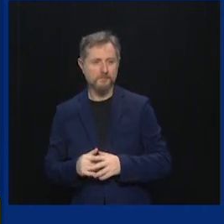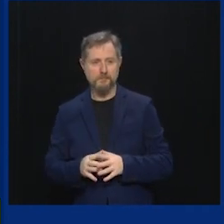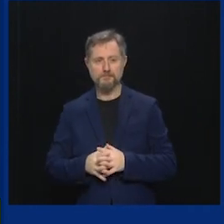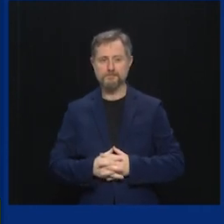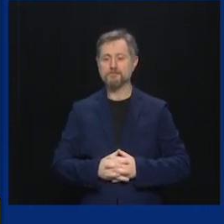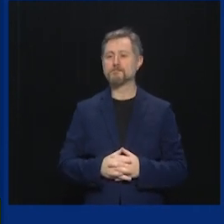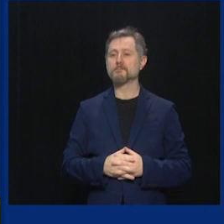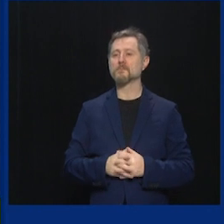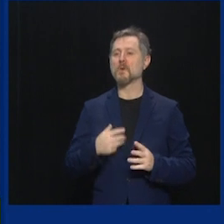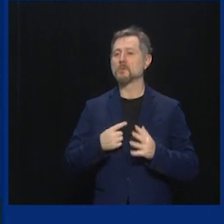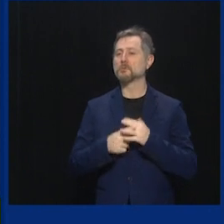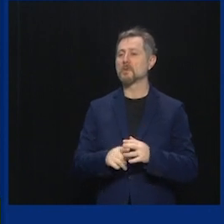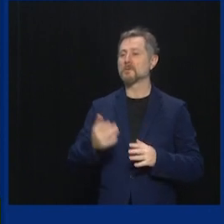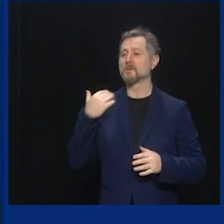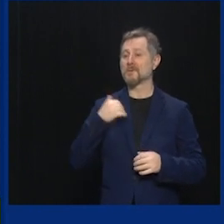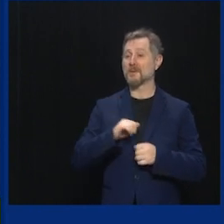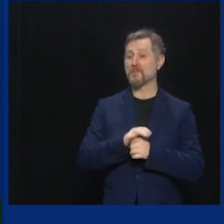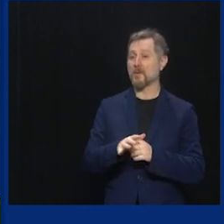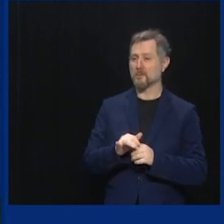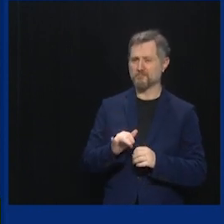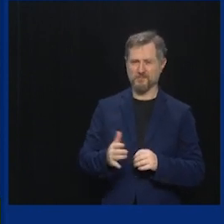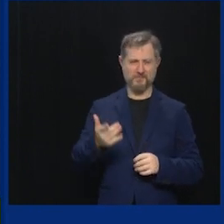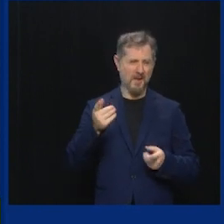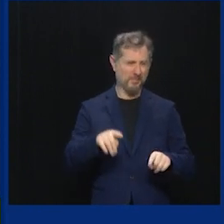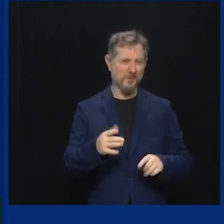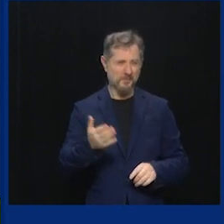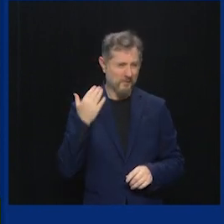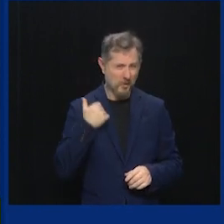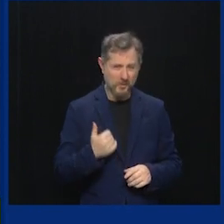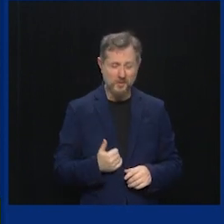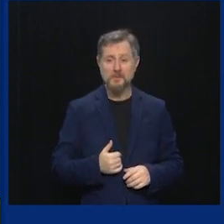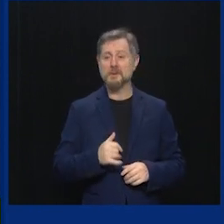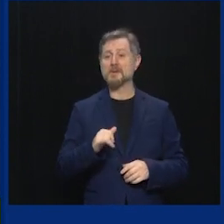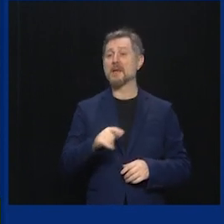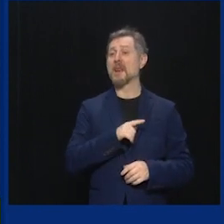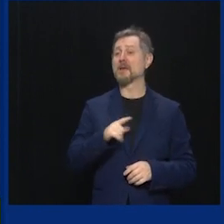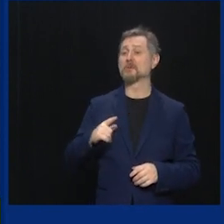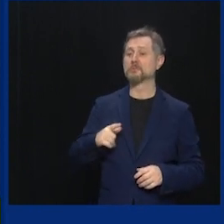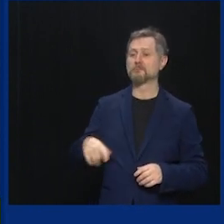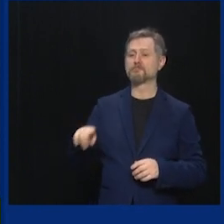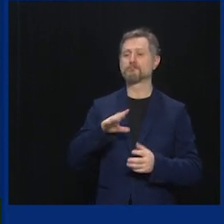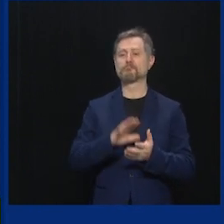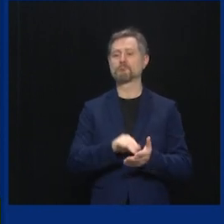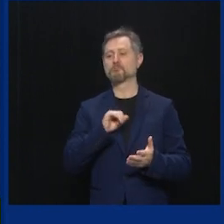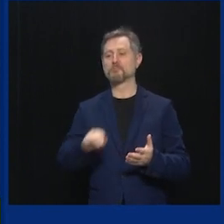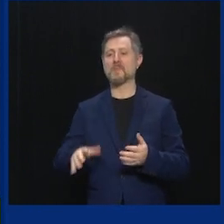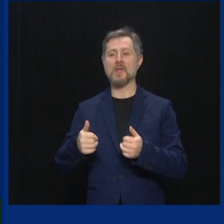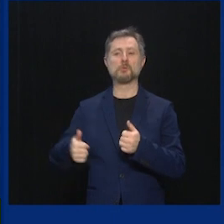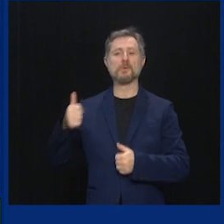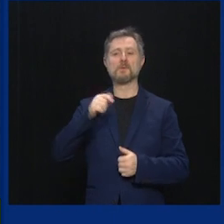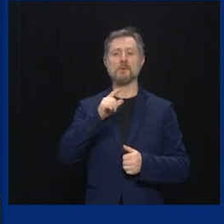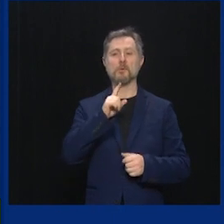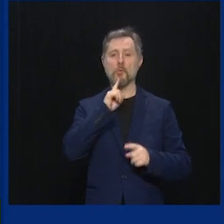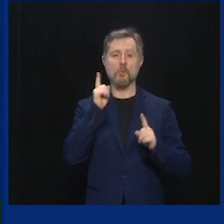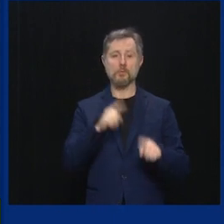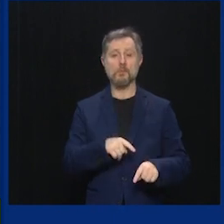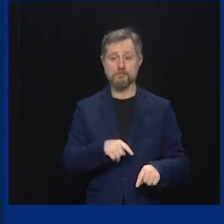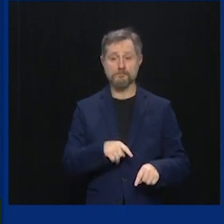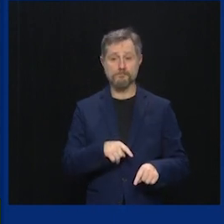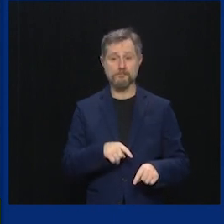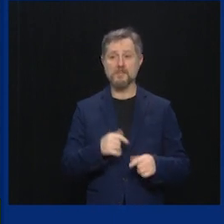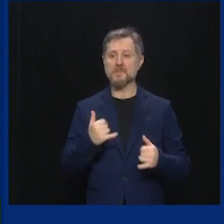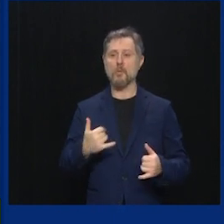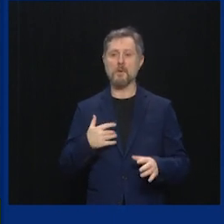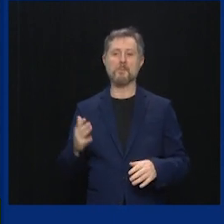pandemic that stopped when the executive powers were removed, and now we have those back now. So that allows our team to be scouring